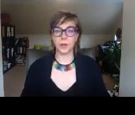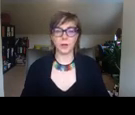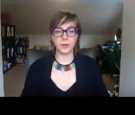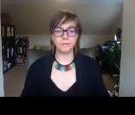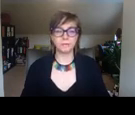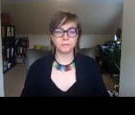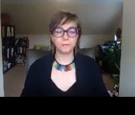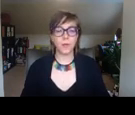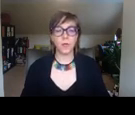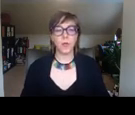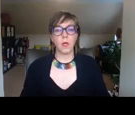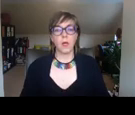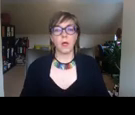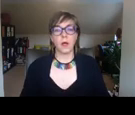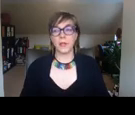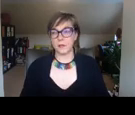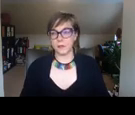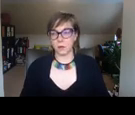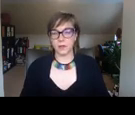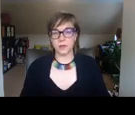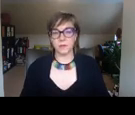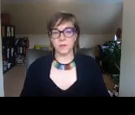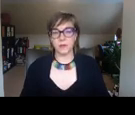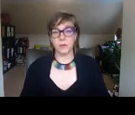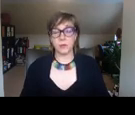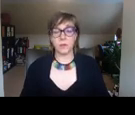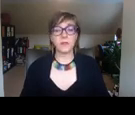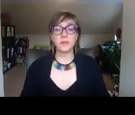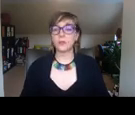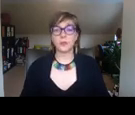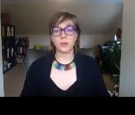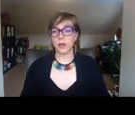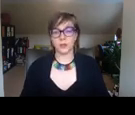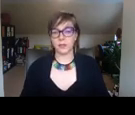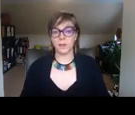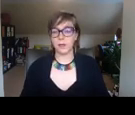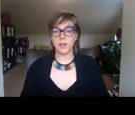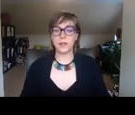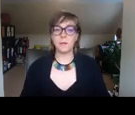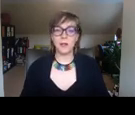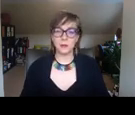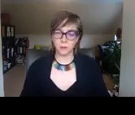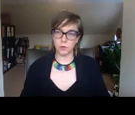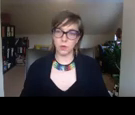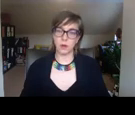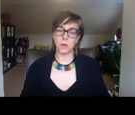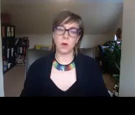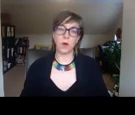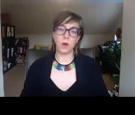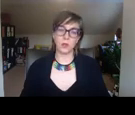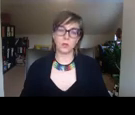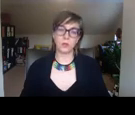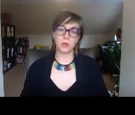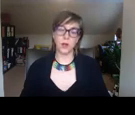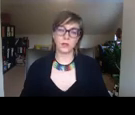for communication? Again, this is all still in very general terms. And then social interactions, same thing. Is it meaningful?